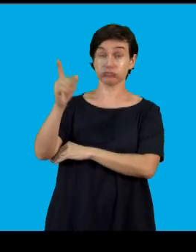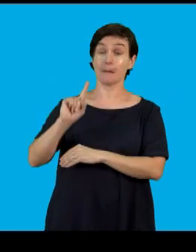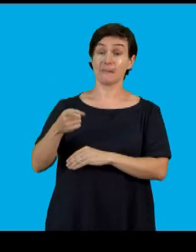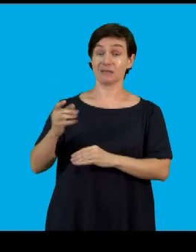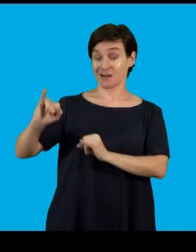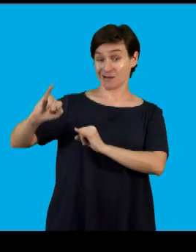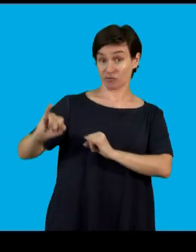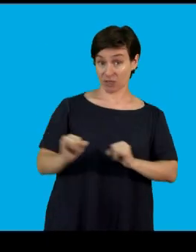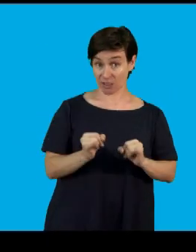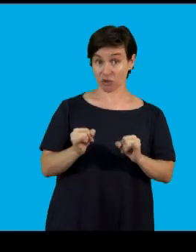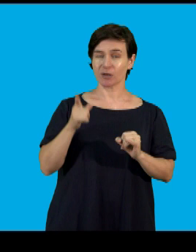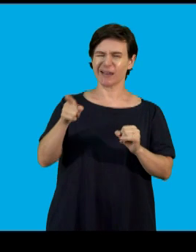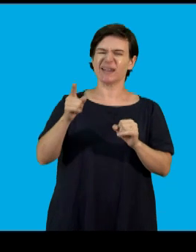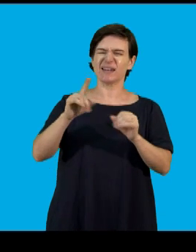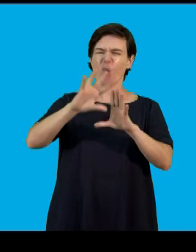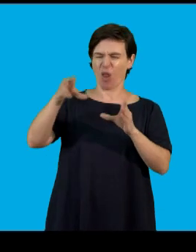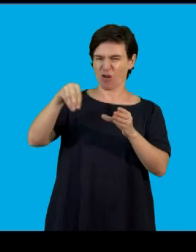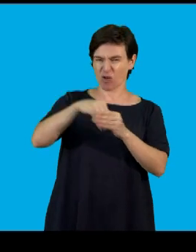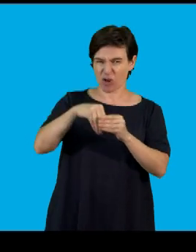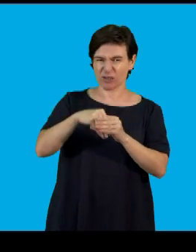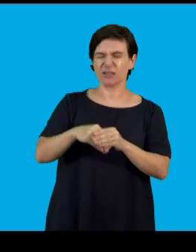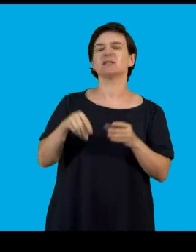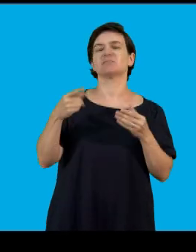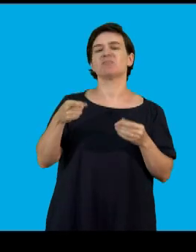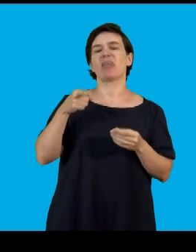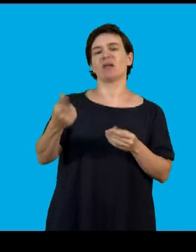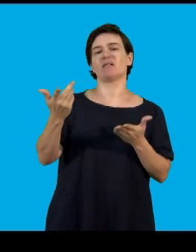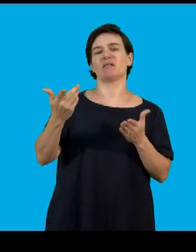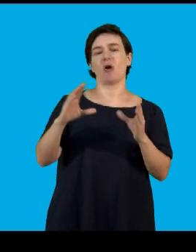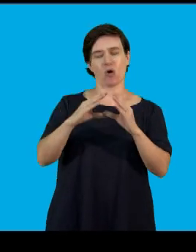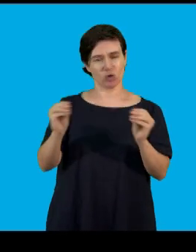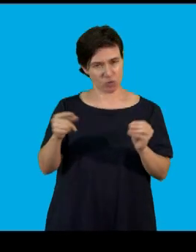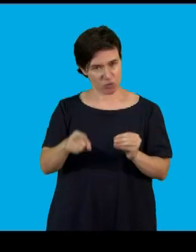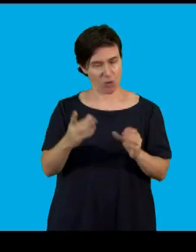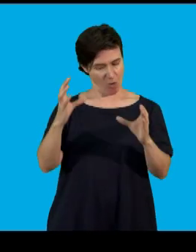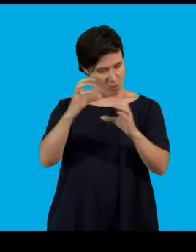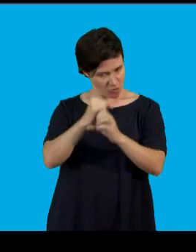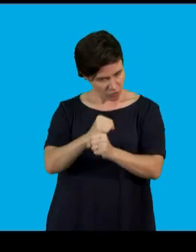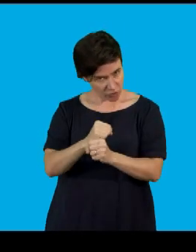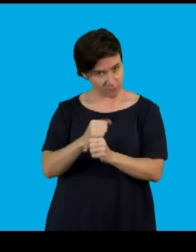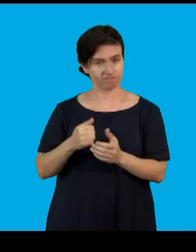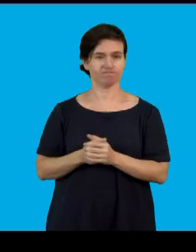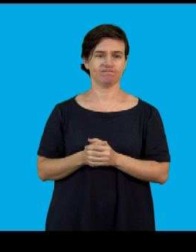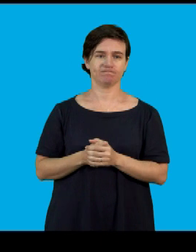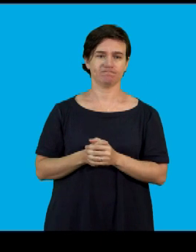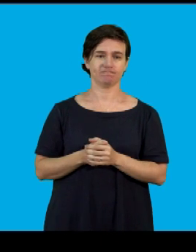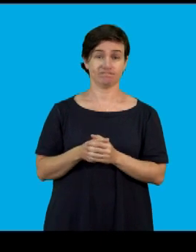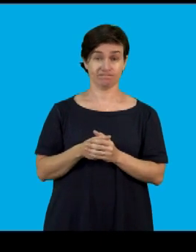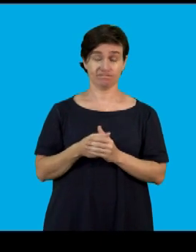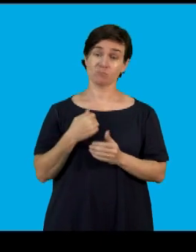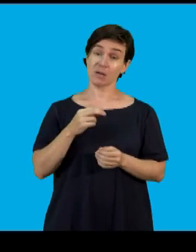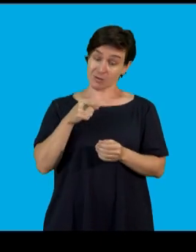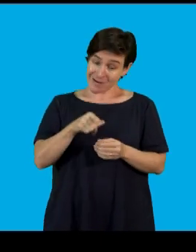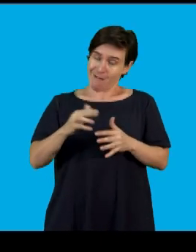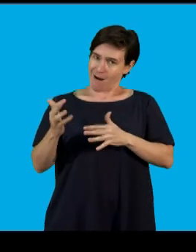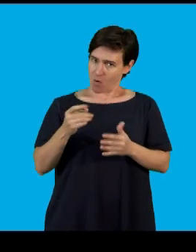and conclusion. I hope you can see this is now a discussion in full sentence, very important, and in point form. Hope you